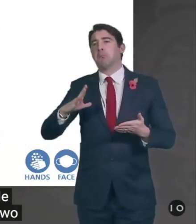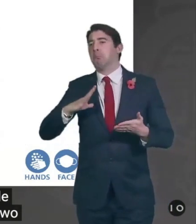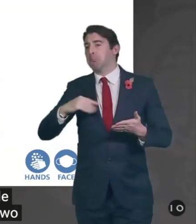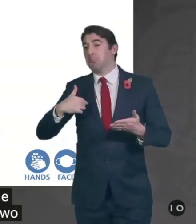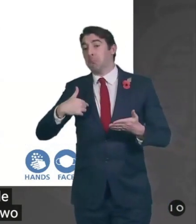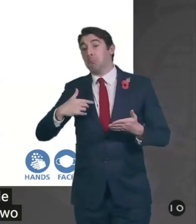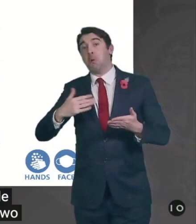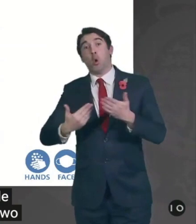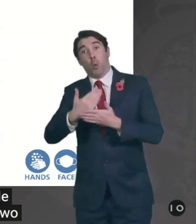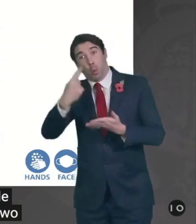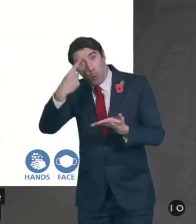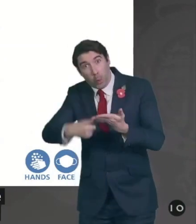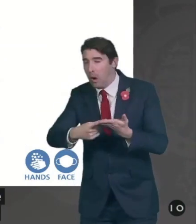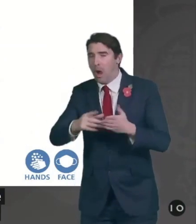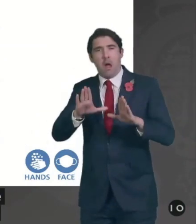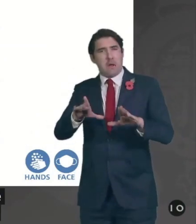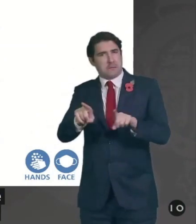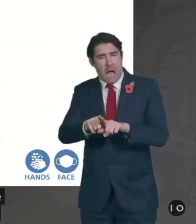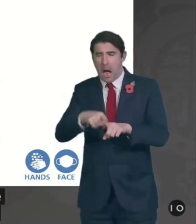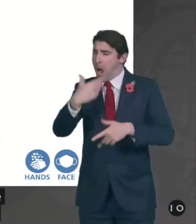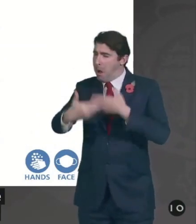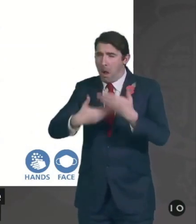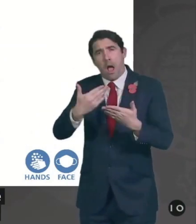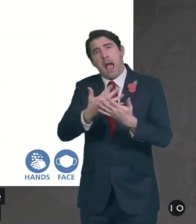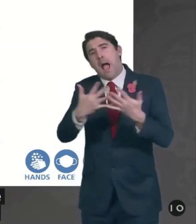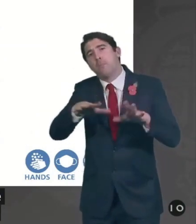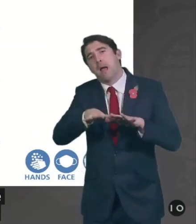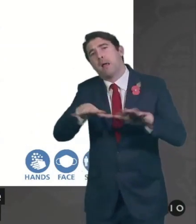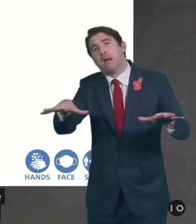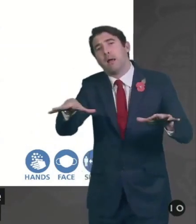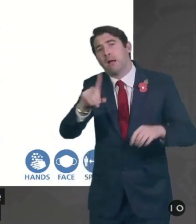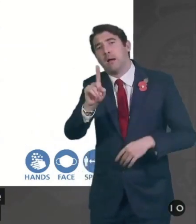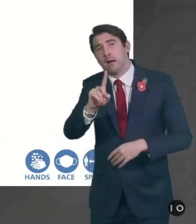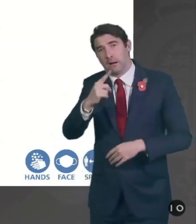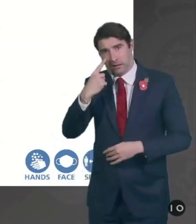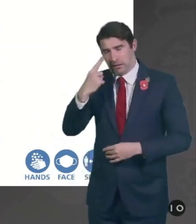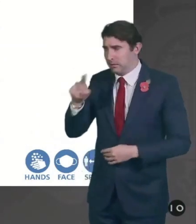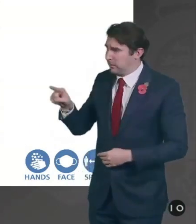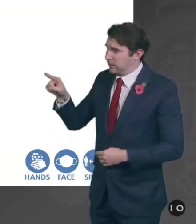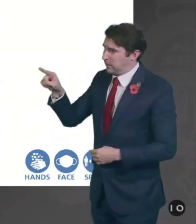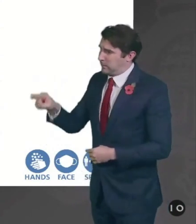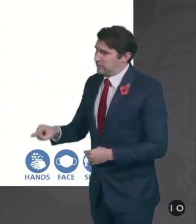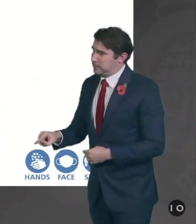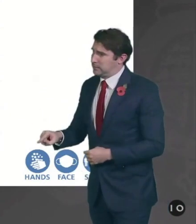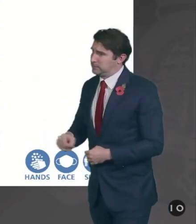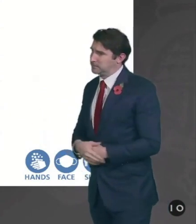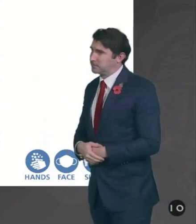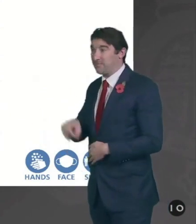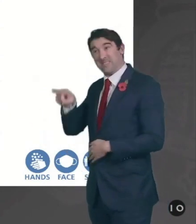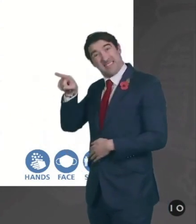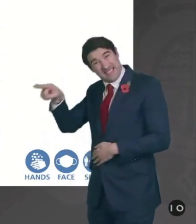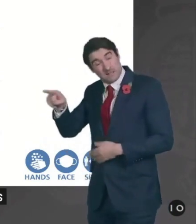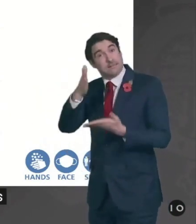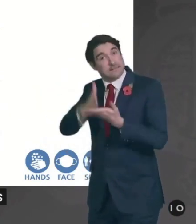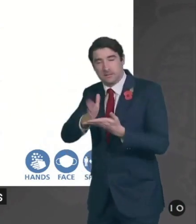from 2 weeks ago of some of those groups looking at deaths in England over the winter